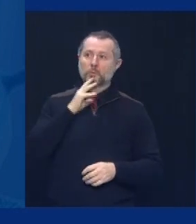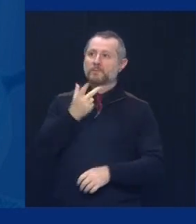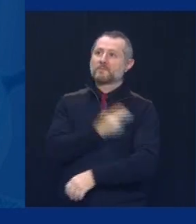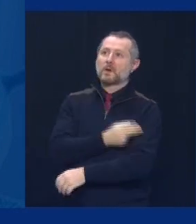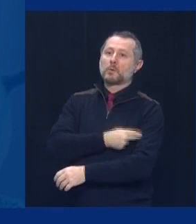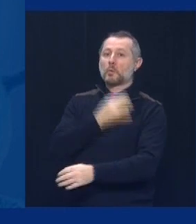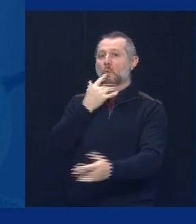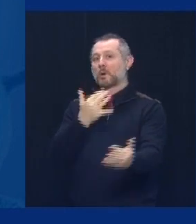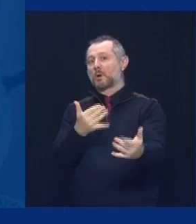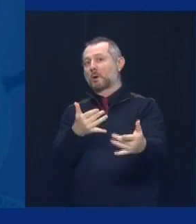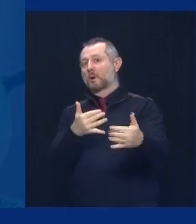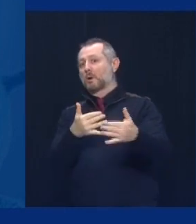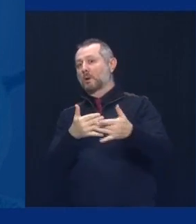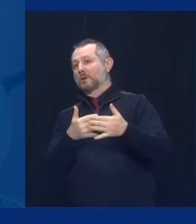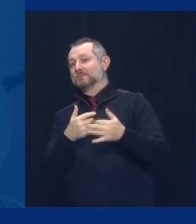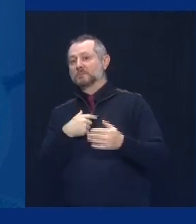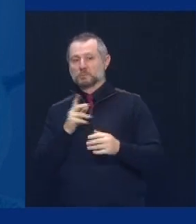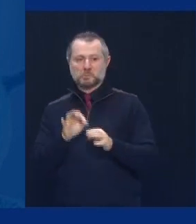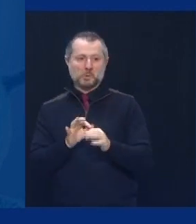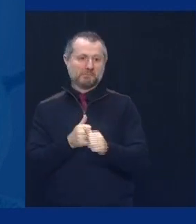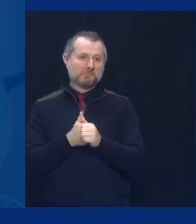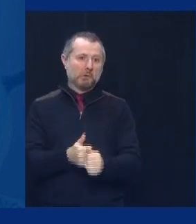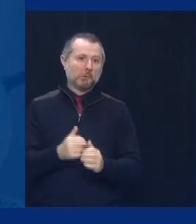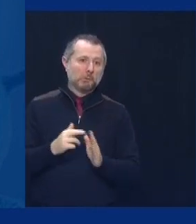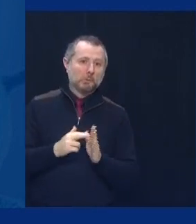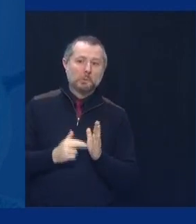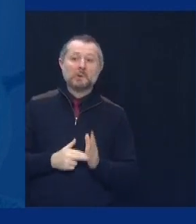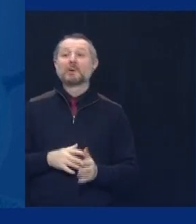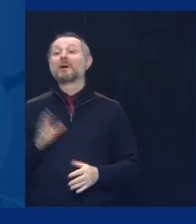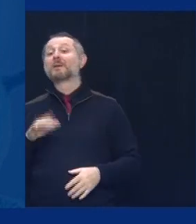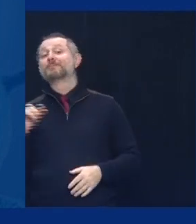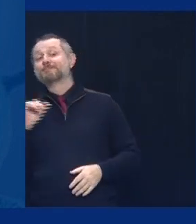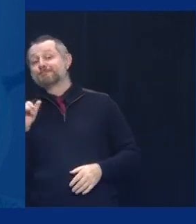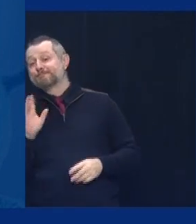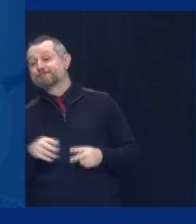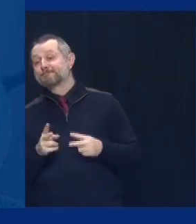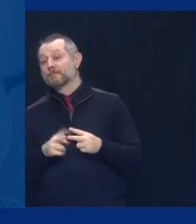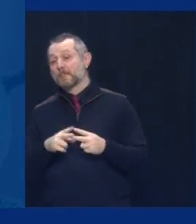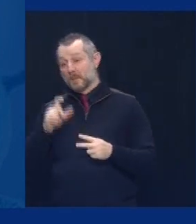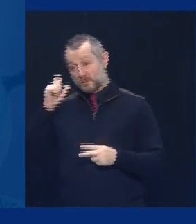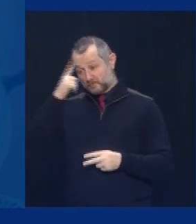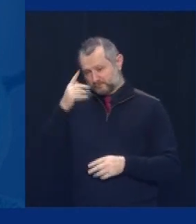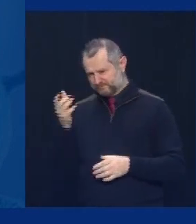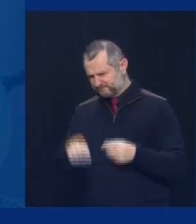it. And government enforcement is down.